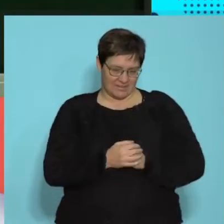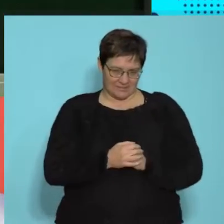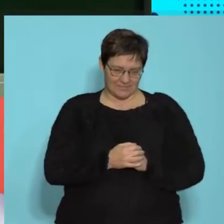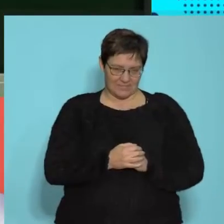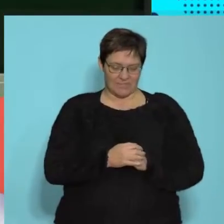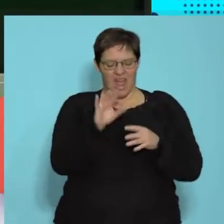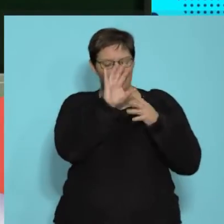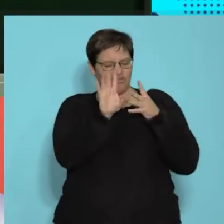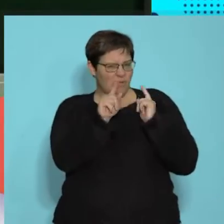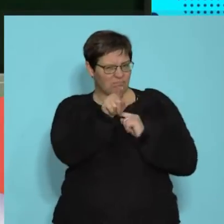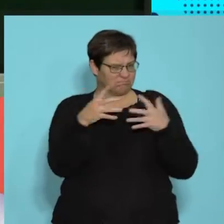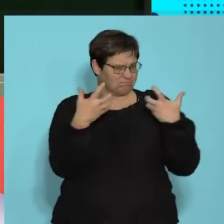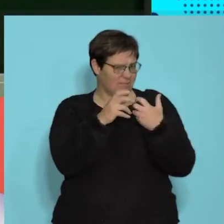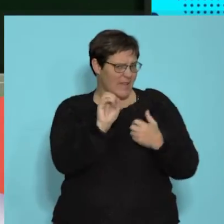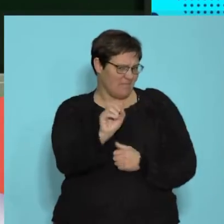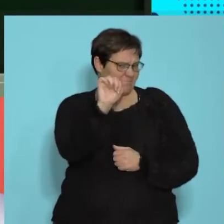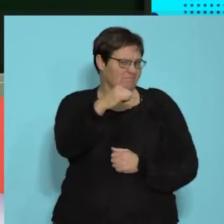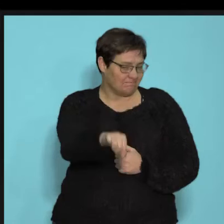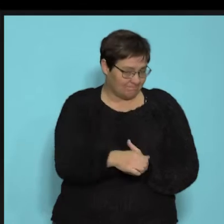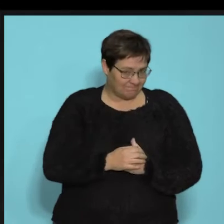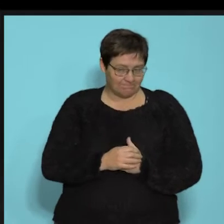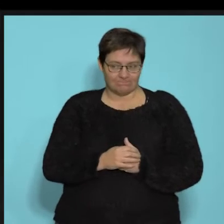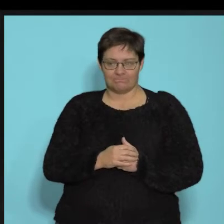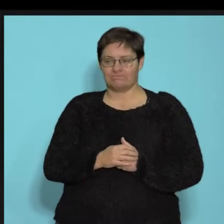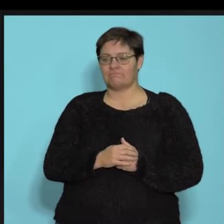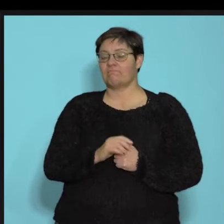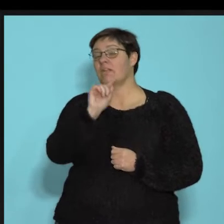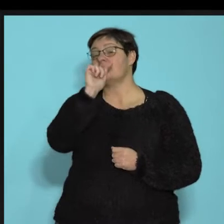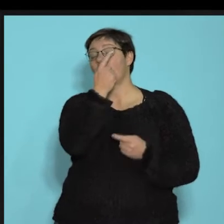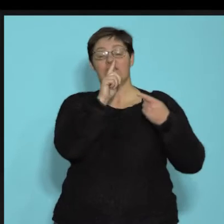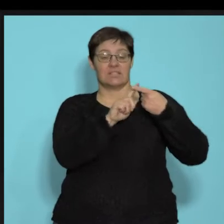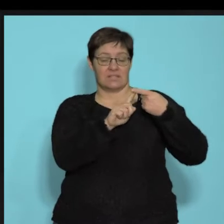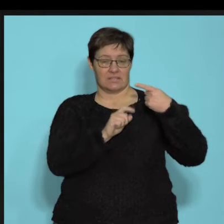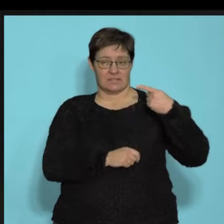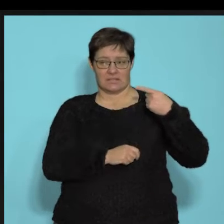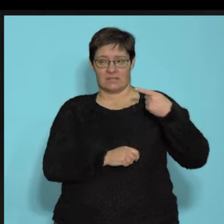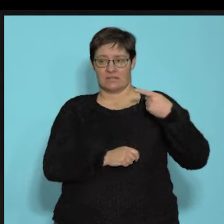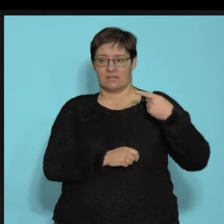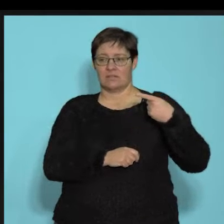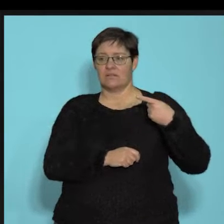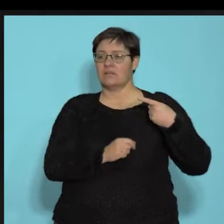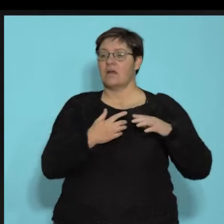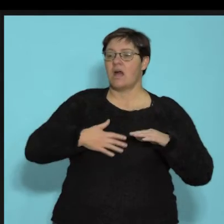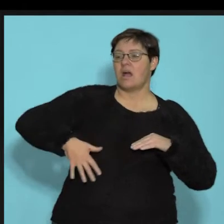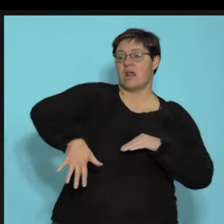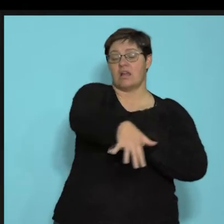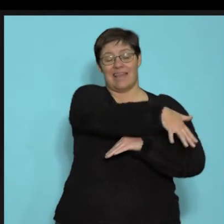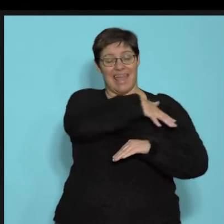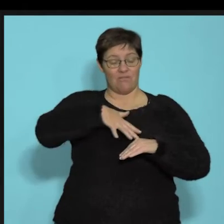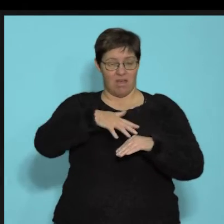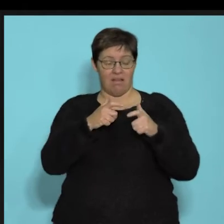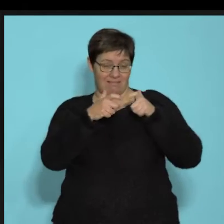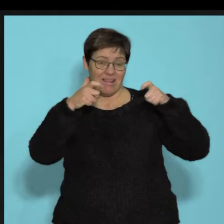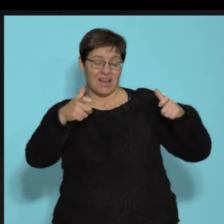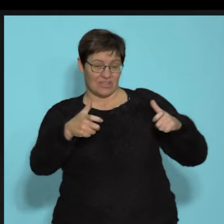how we meet the criteria. So let's take a look. Right, the very first one is a large surface